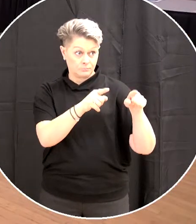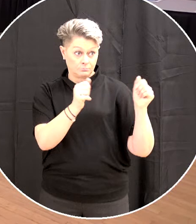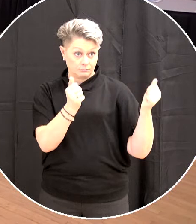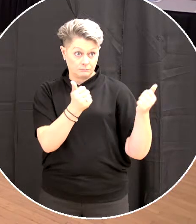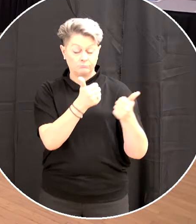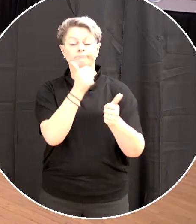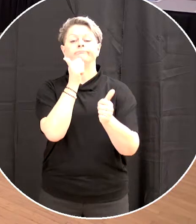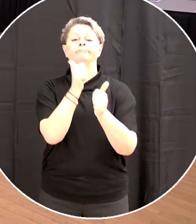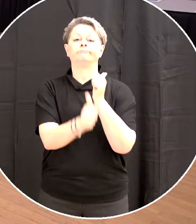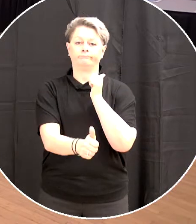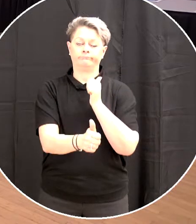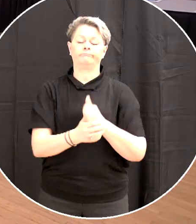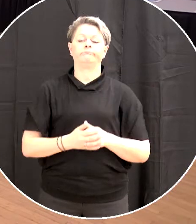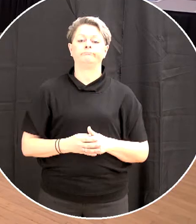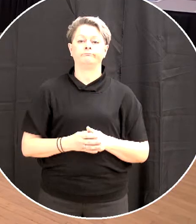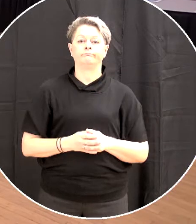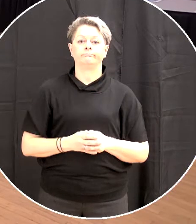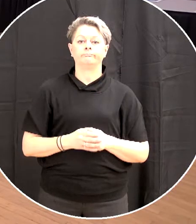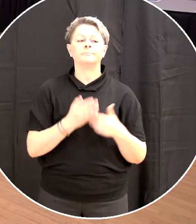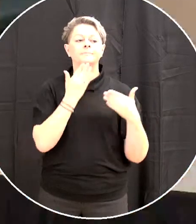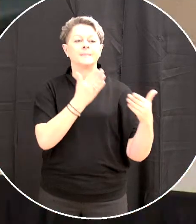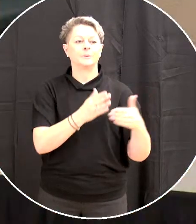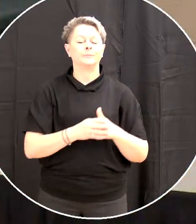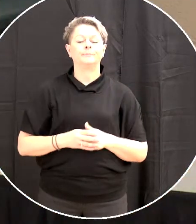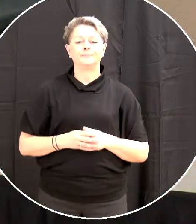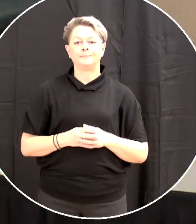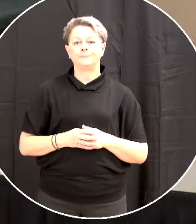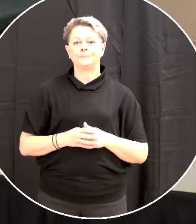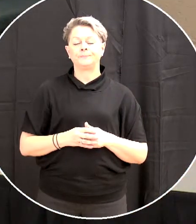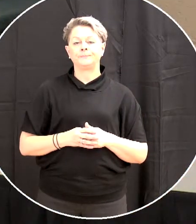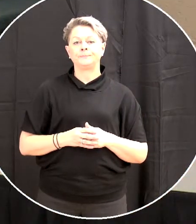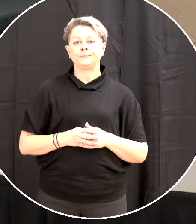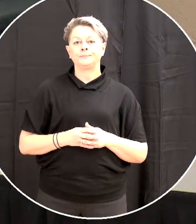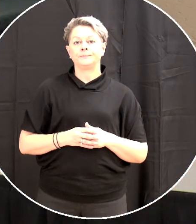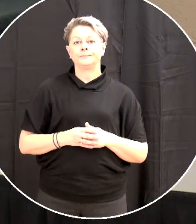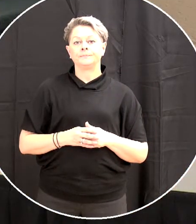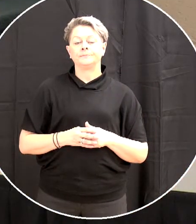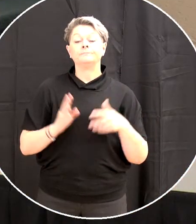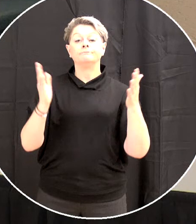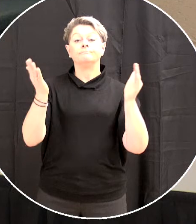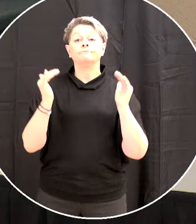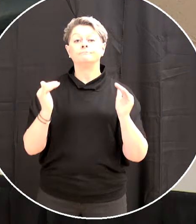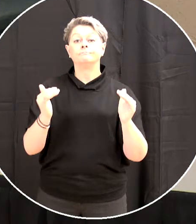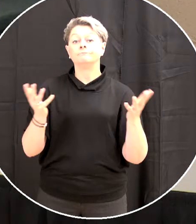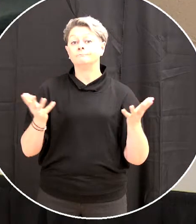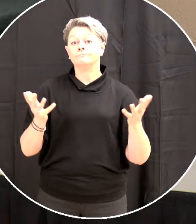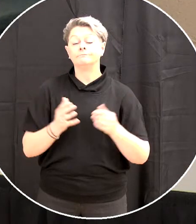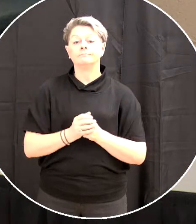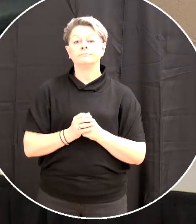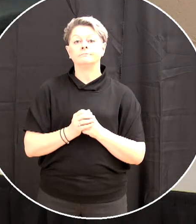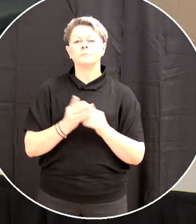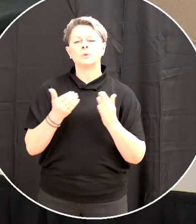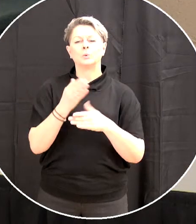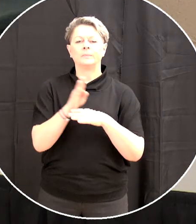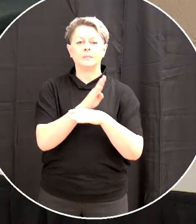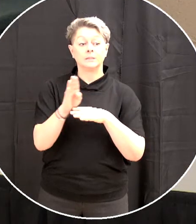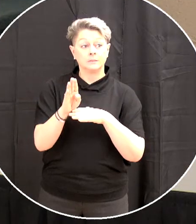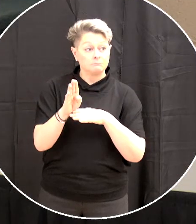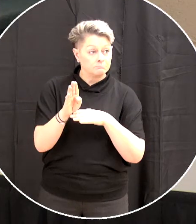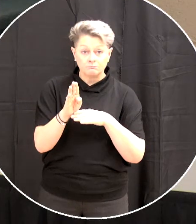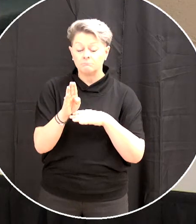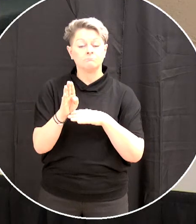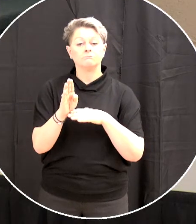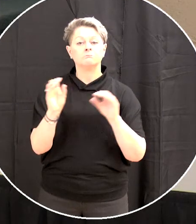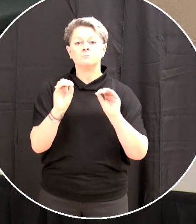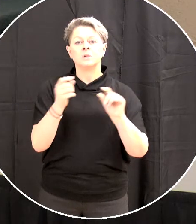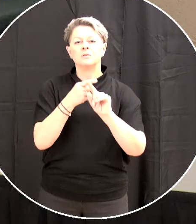is carried. Thank you very much. The next piece of business is business arising. There's no business arising from the